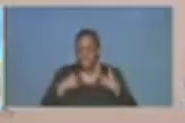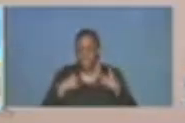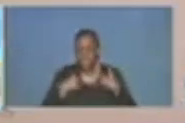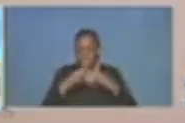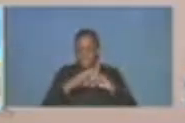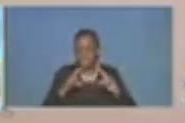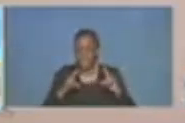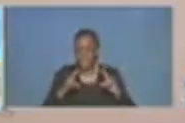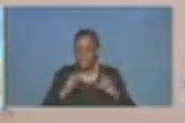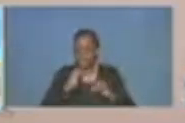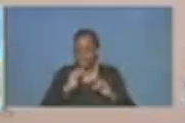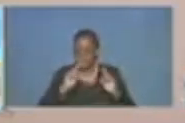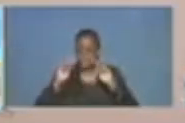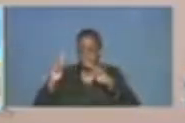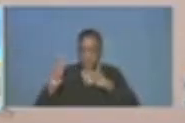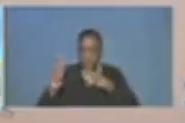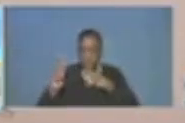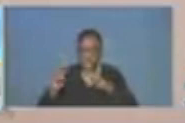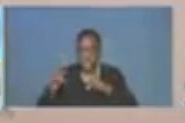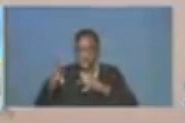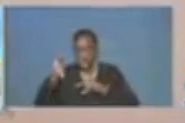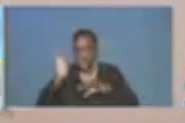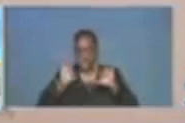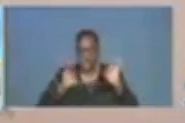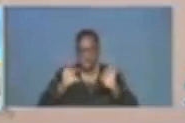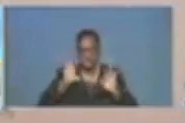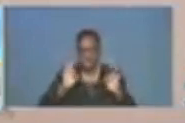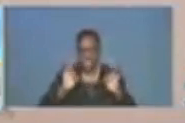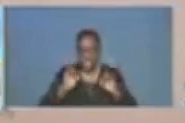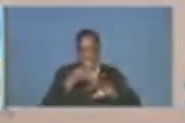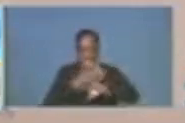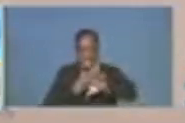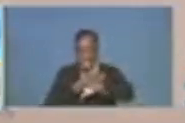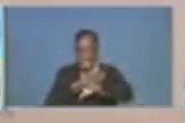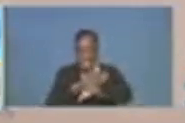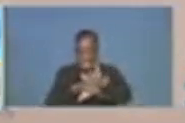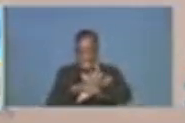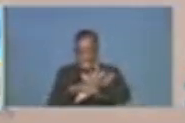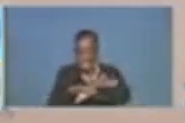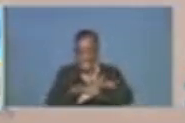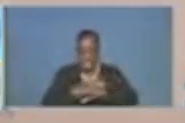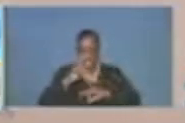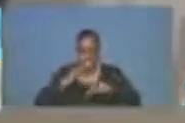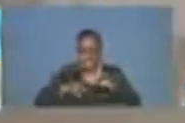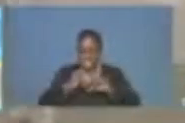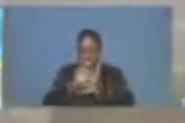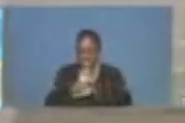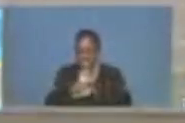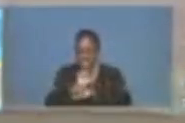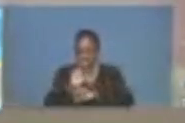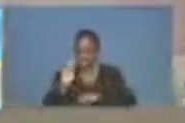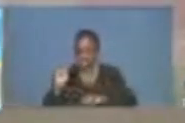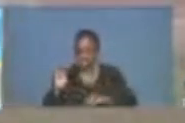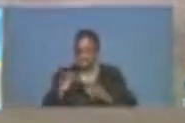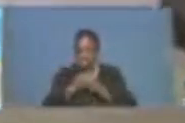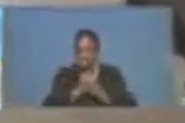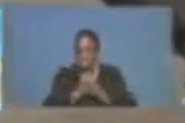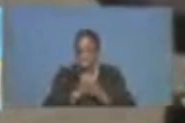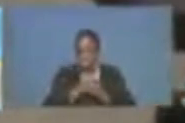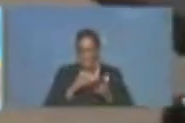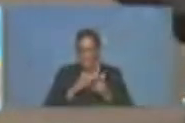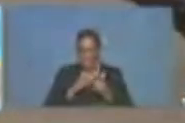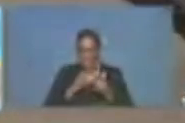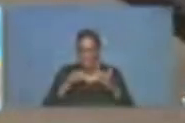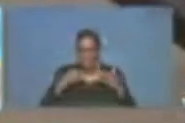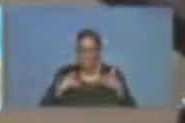things. So they don't have to go and fly to this place or that place to get cut up and have to be out of work for months. Co-owner of Essence Med Spa,